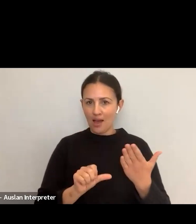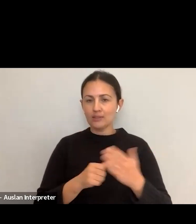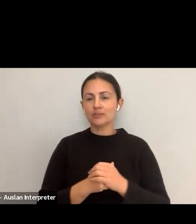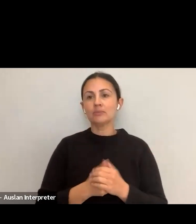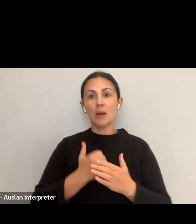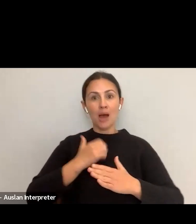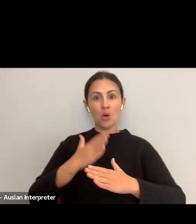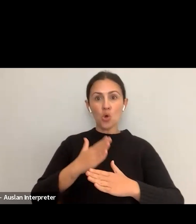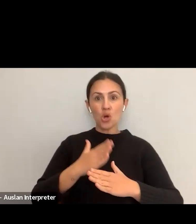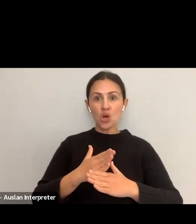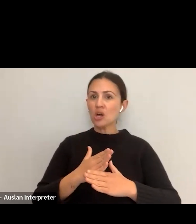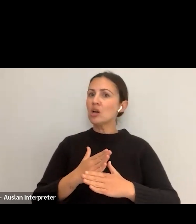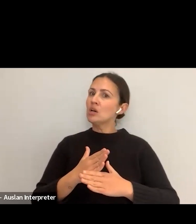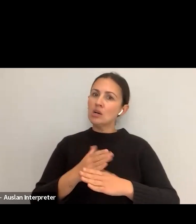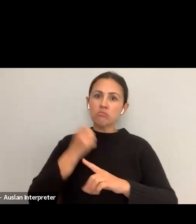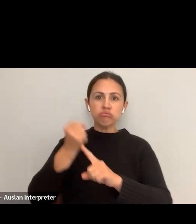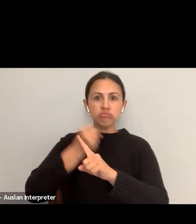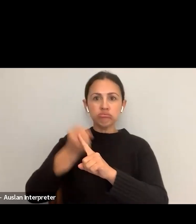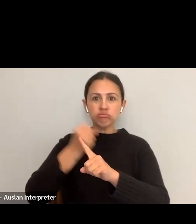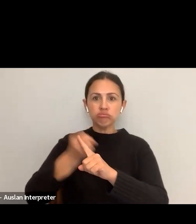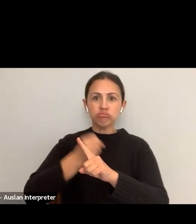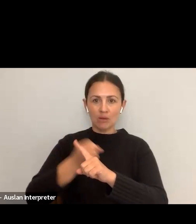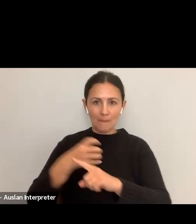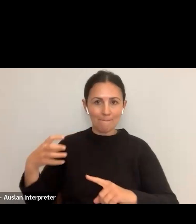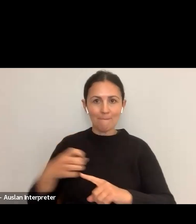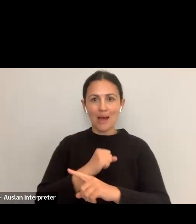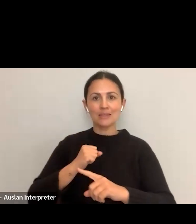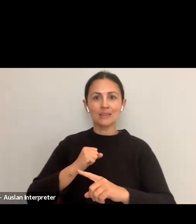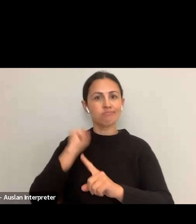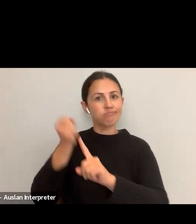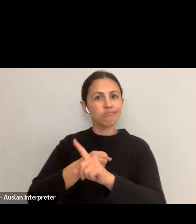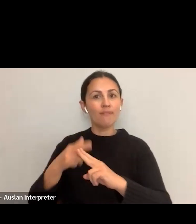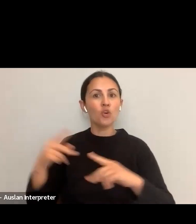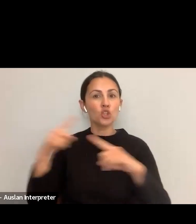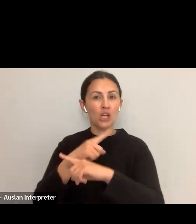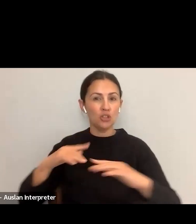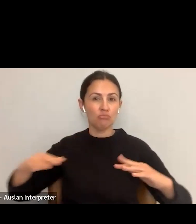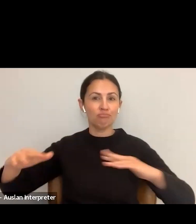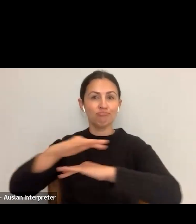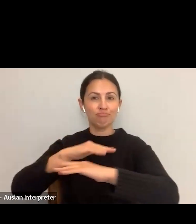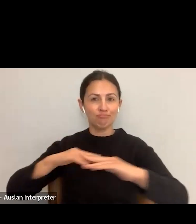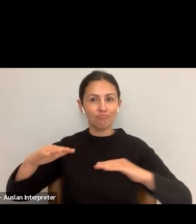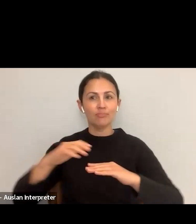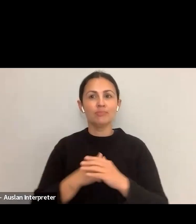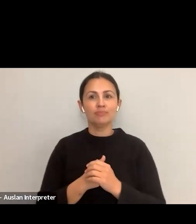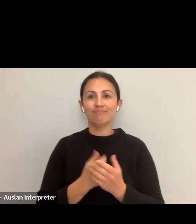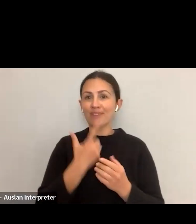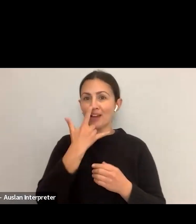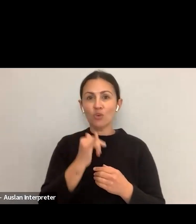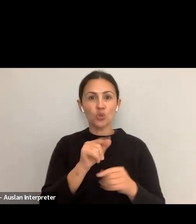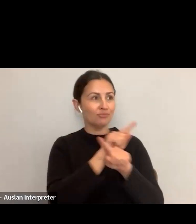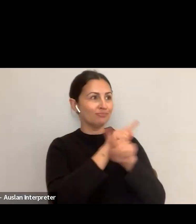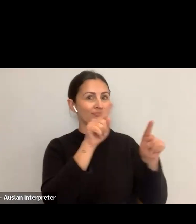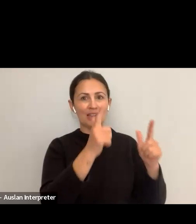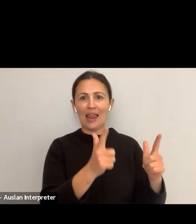it so necessary in the space of social impact. And for this reason, I find the deficit of leadership that